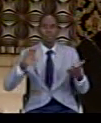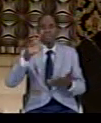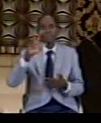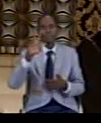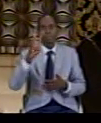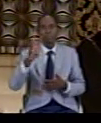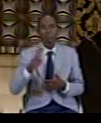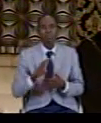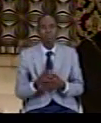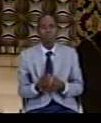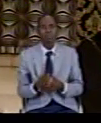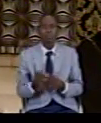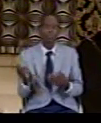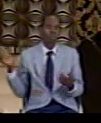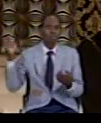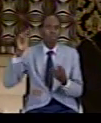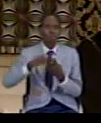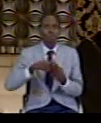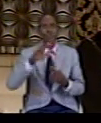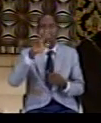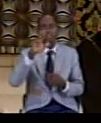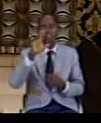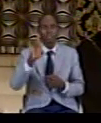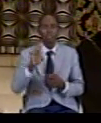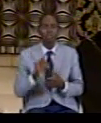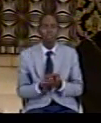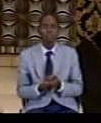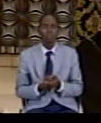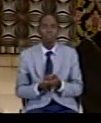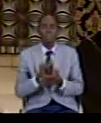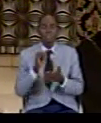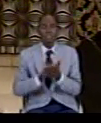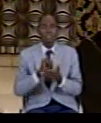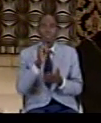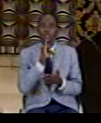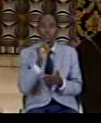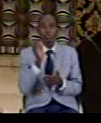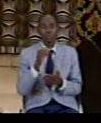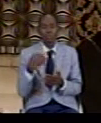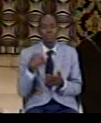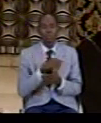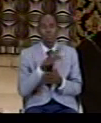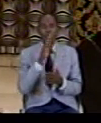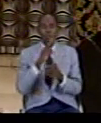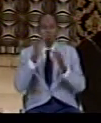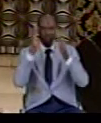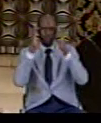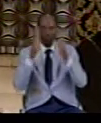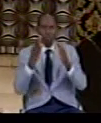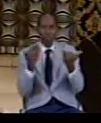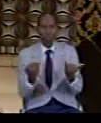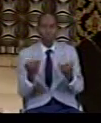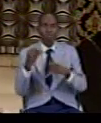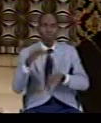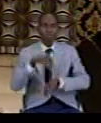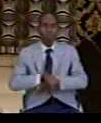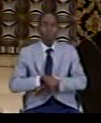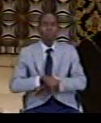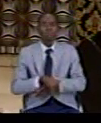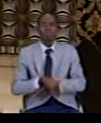34 all through to verse 38. That's the passage of study tonight. Mark